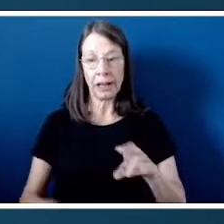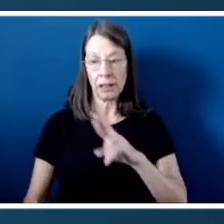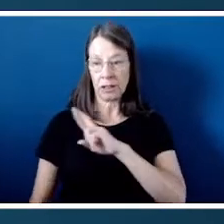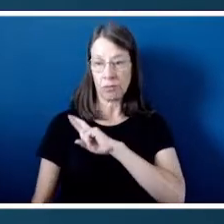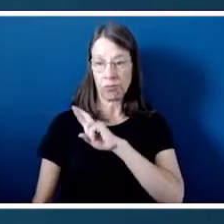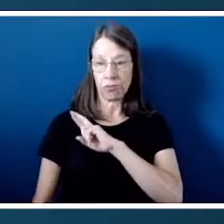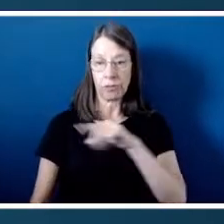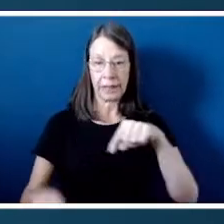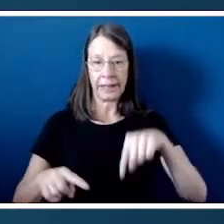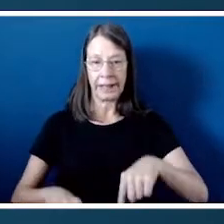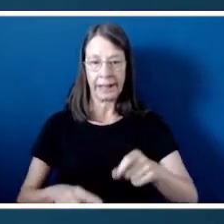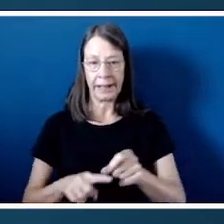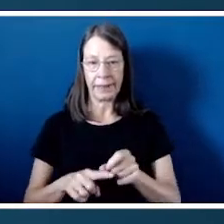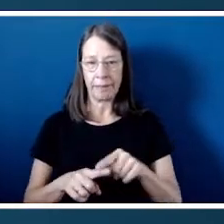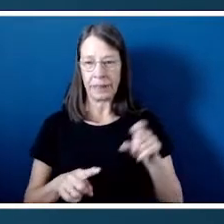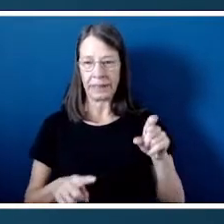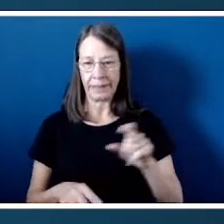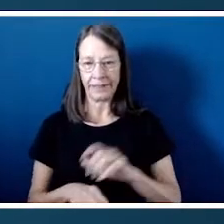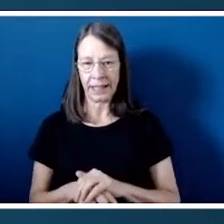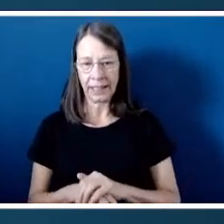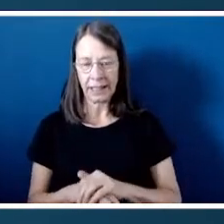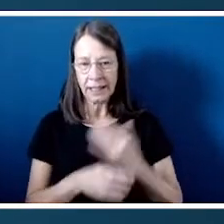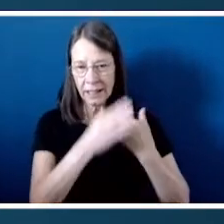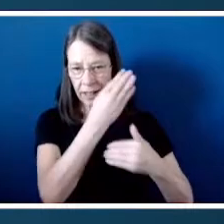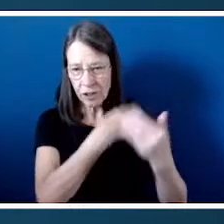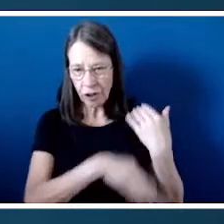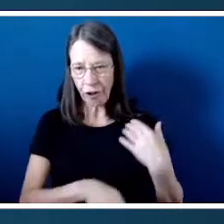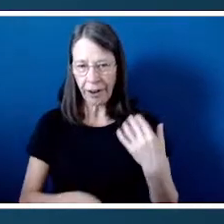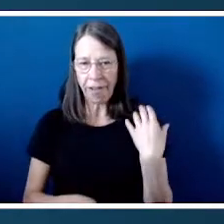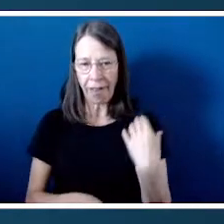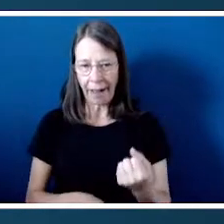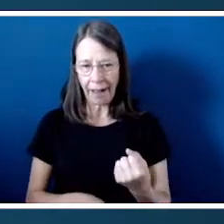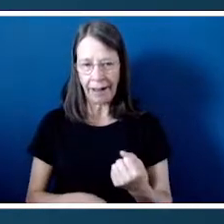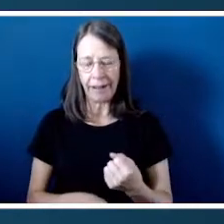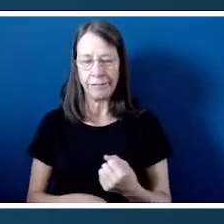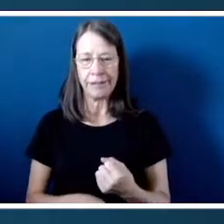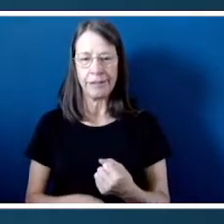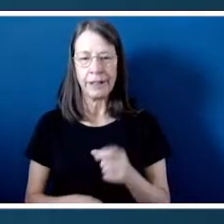is not only historical, but also